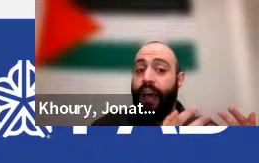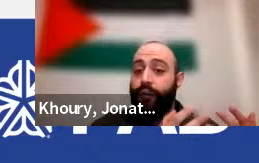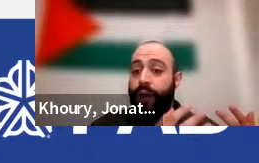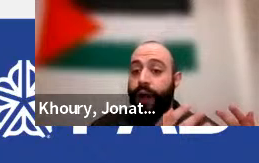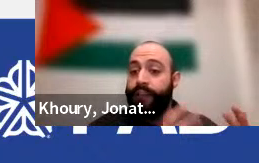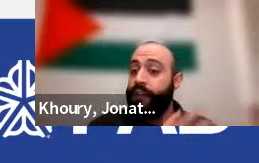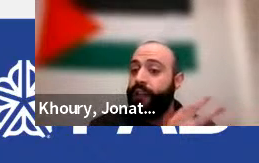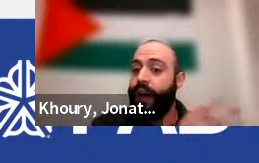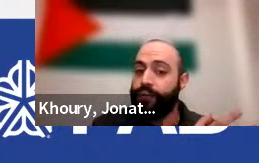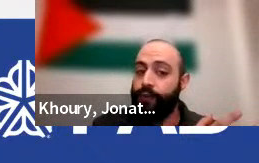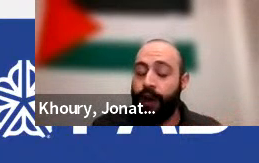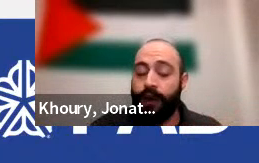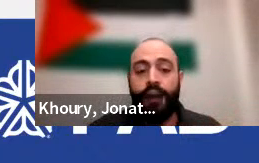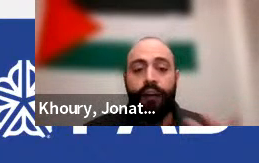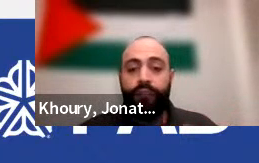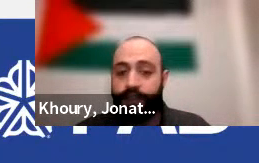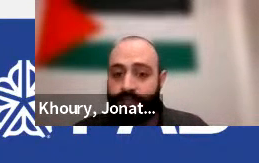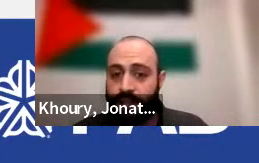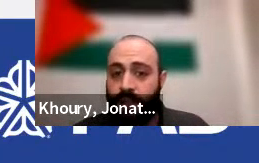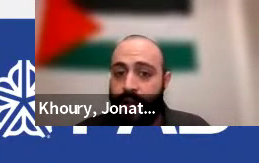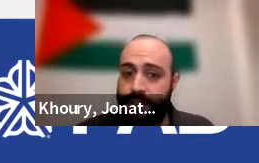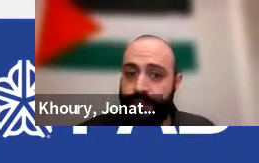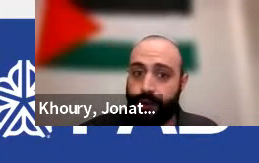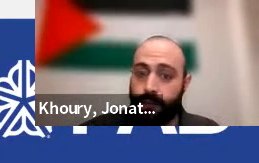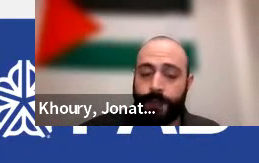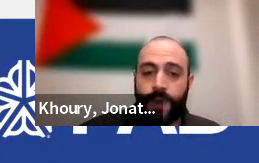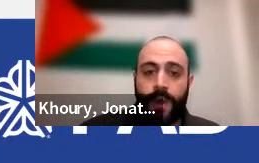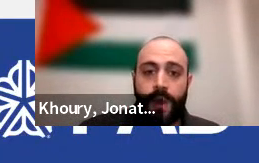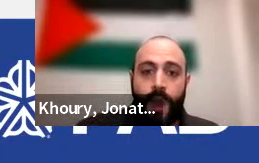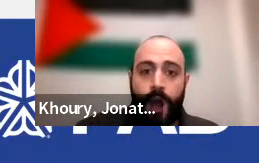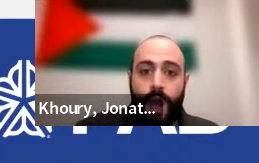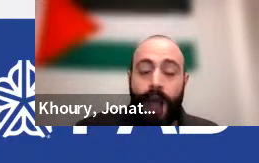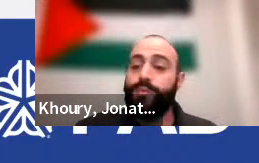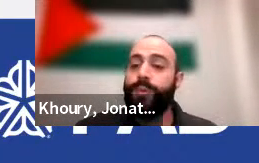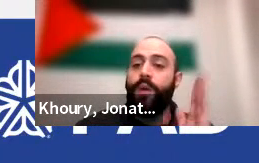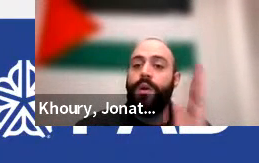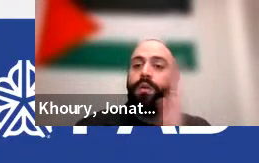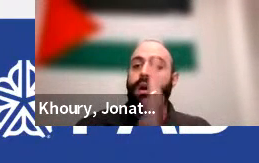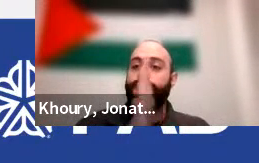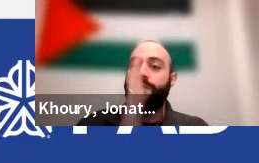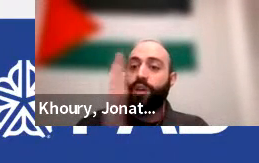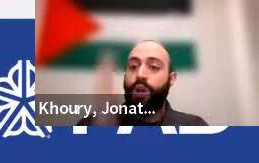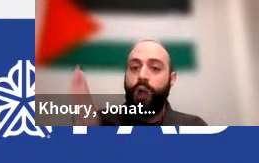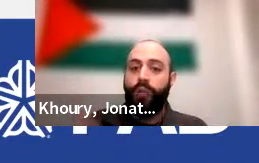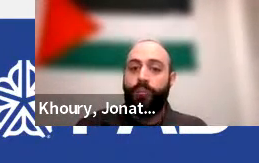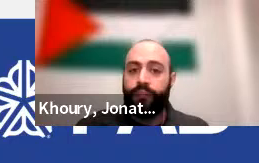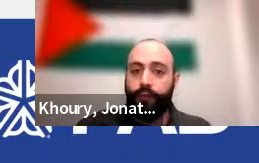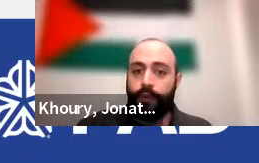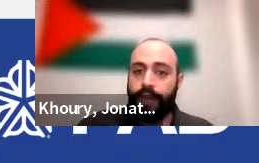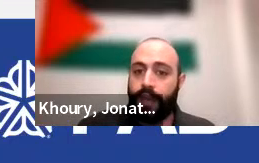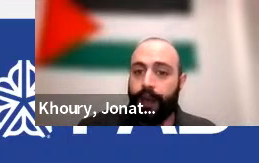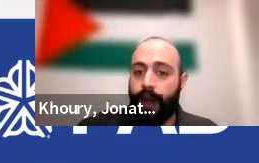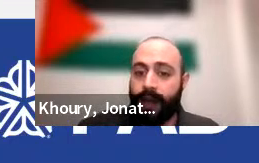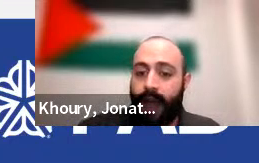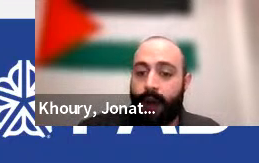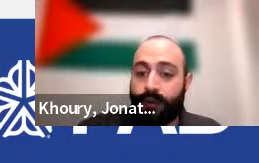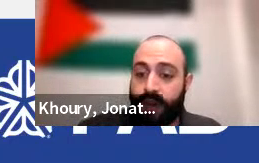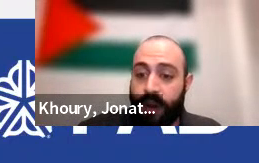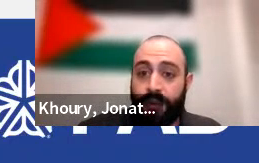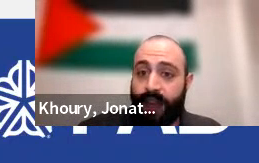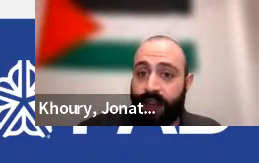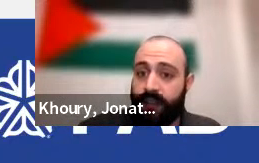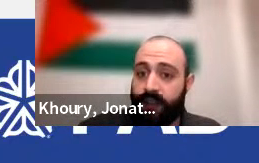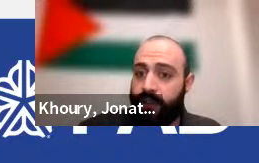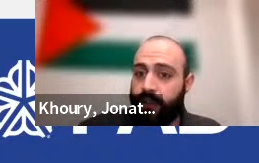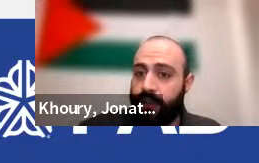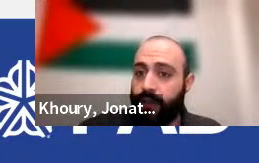may be categorized in a class 1 versus a class 2. As we go across the columns, we encounter the